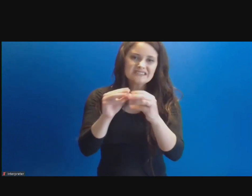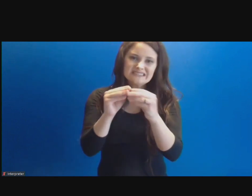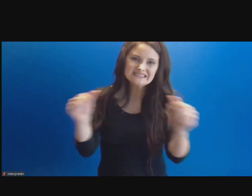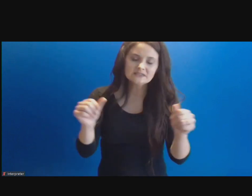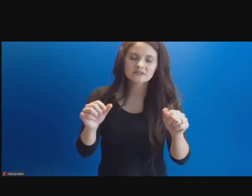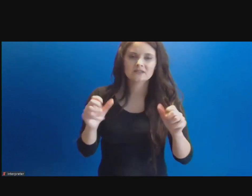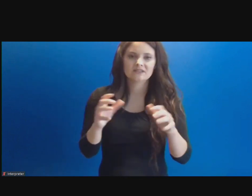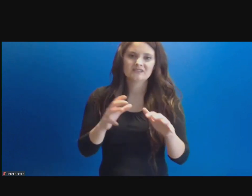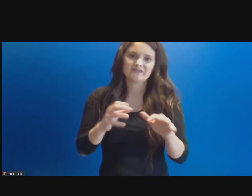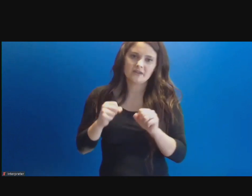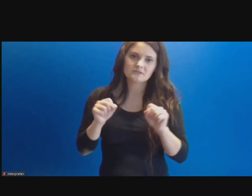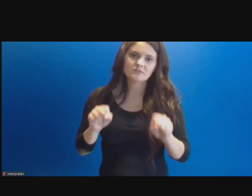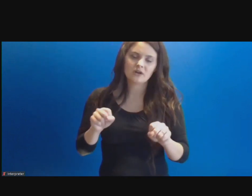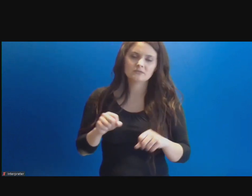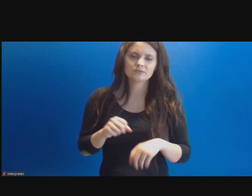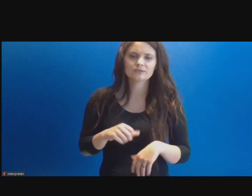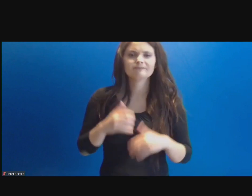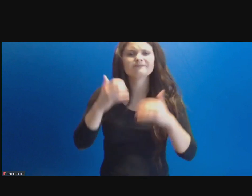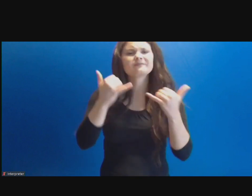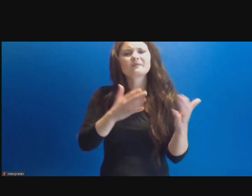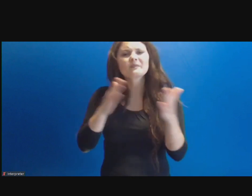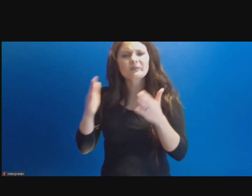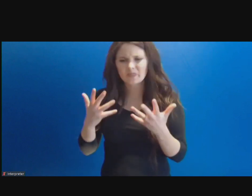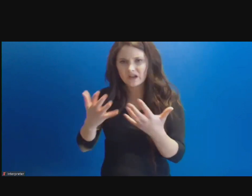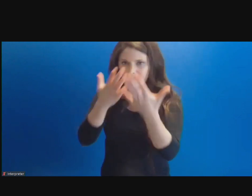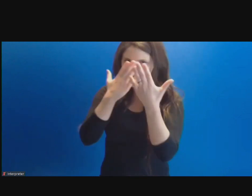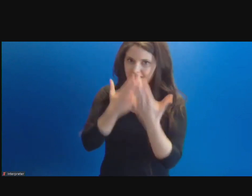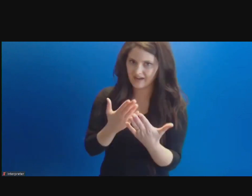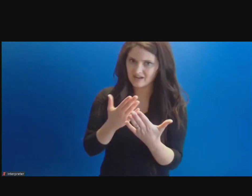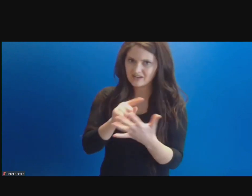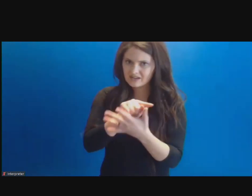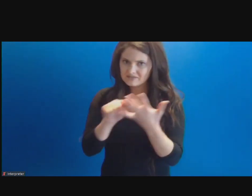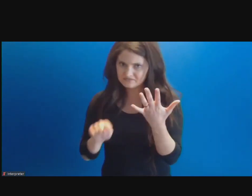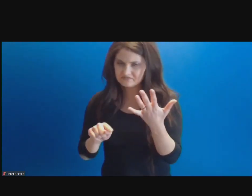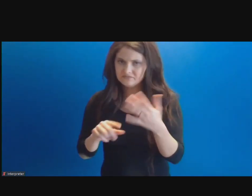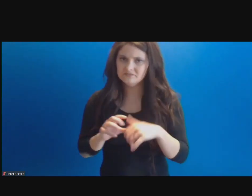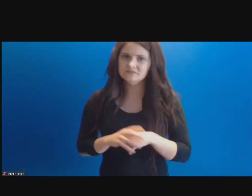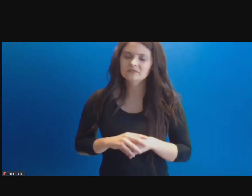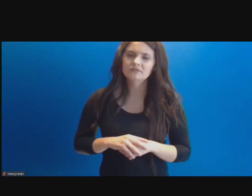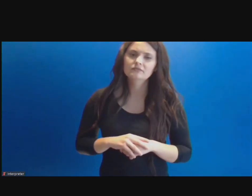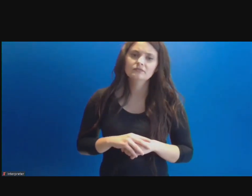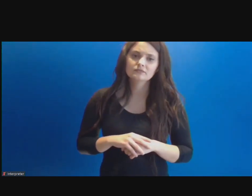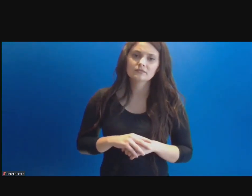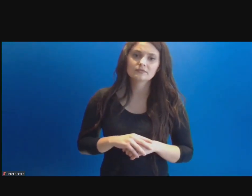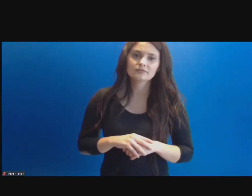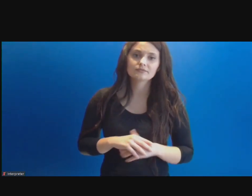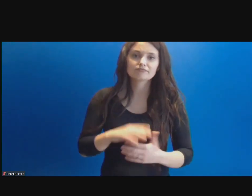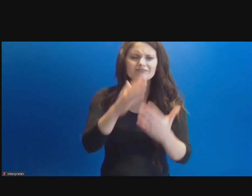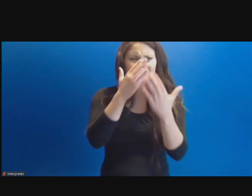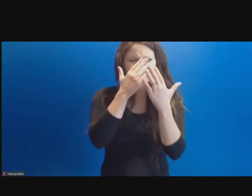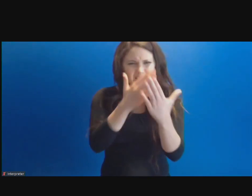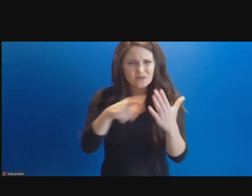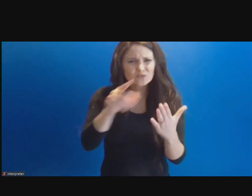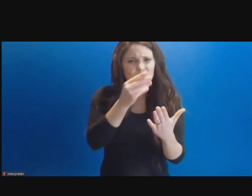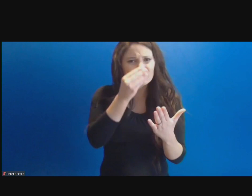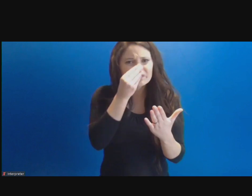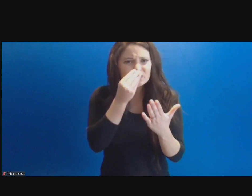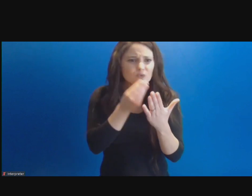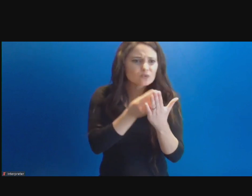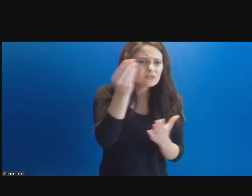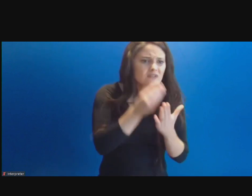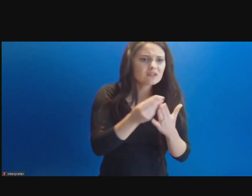to do a couple thank yous. I want to thank some of our grocery stores and big box